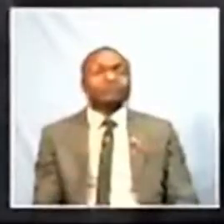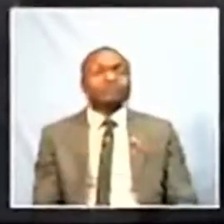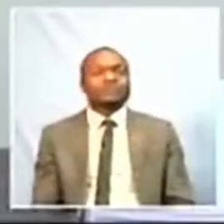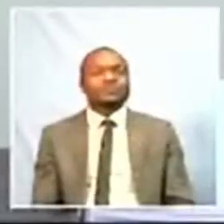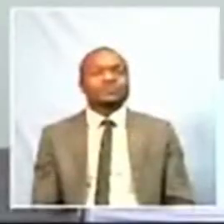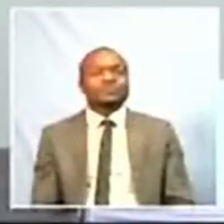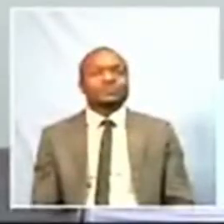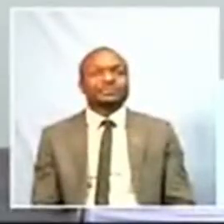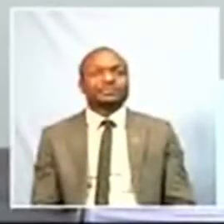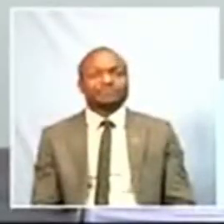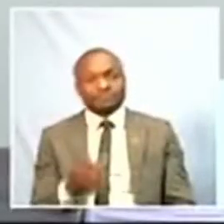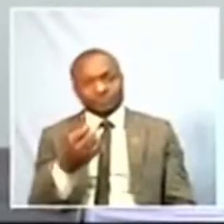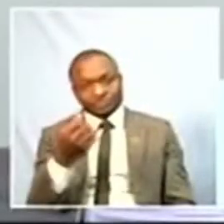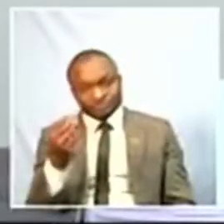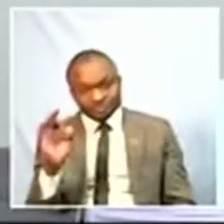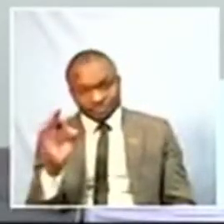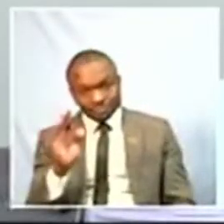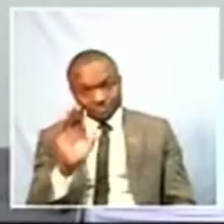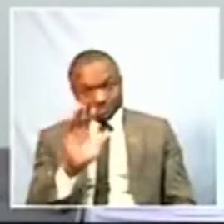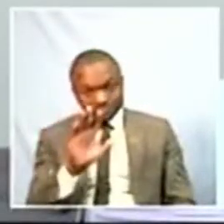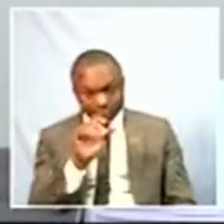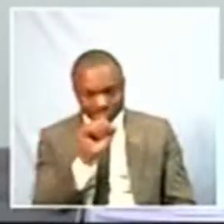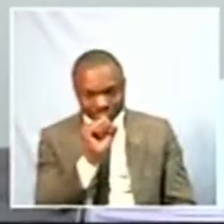Okay, you can switch off your mic.